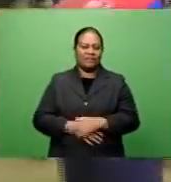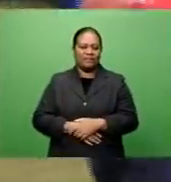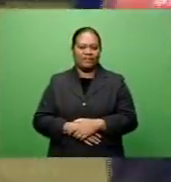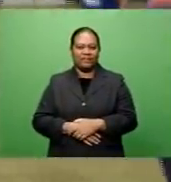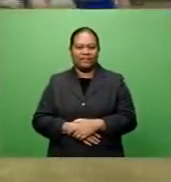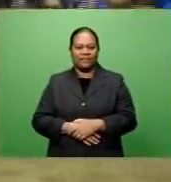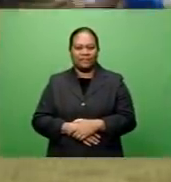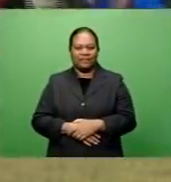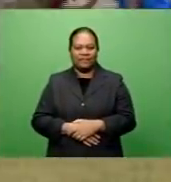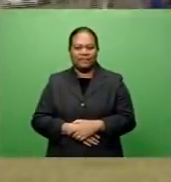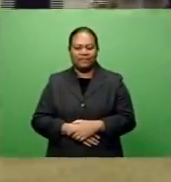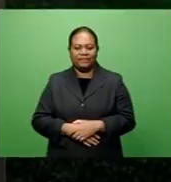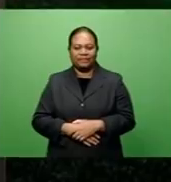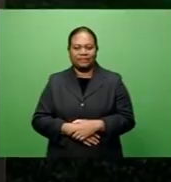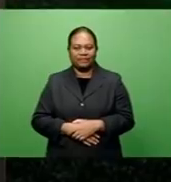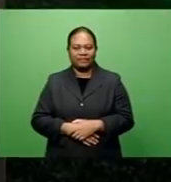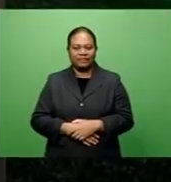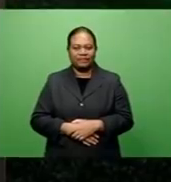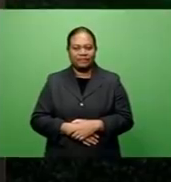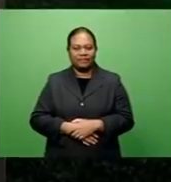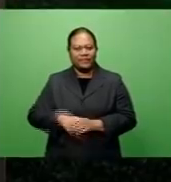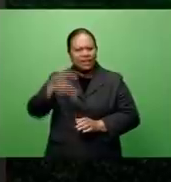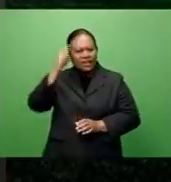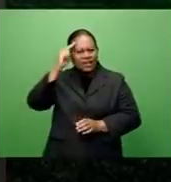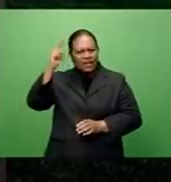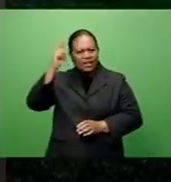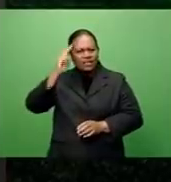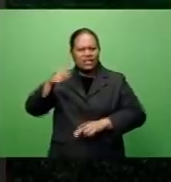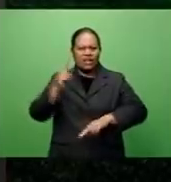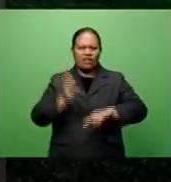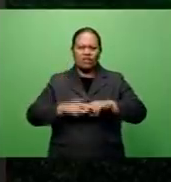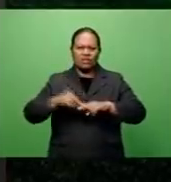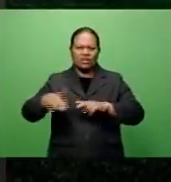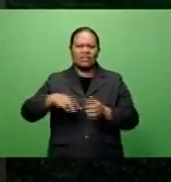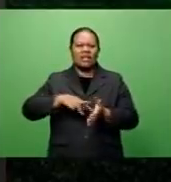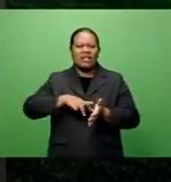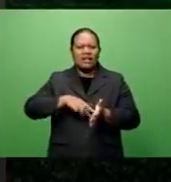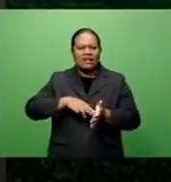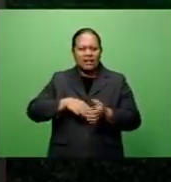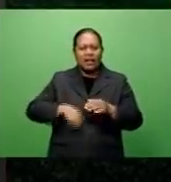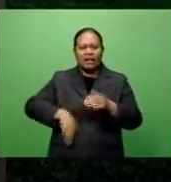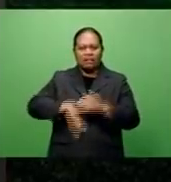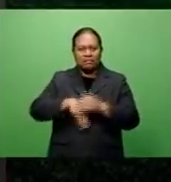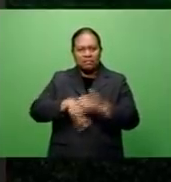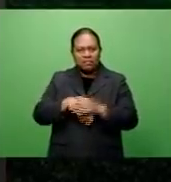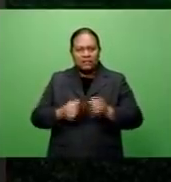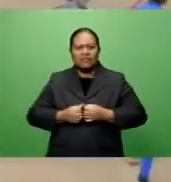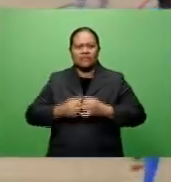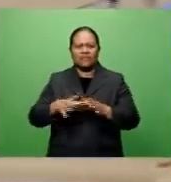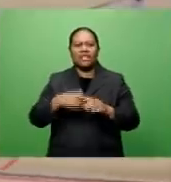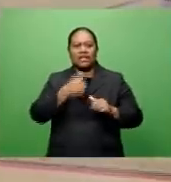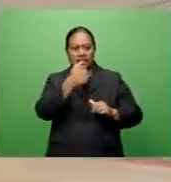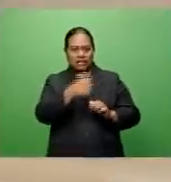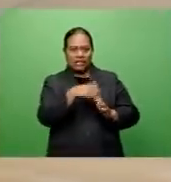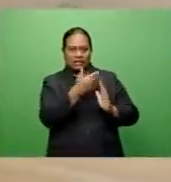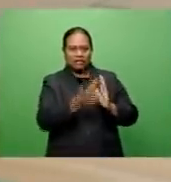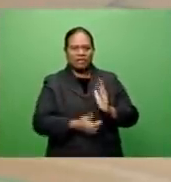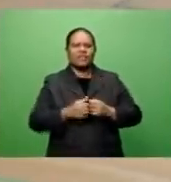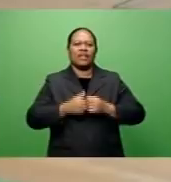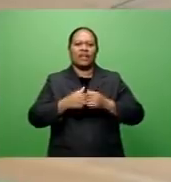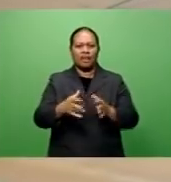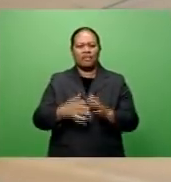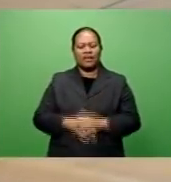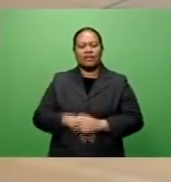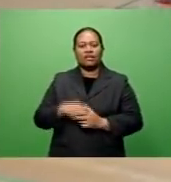Vama, FBC Sports. The National Futsal League begins tomorrow. 6 district teams in the Southern Division will go